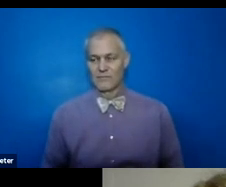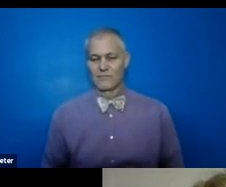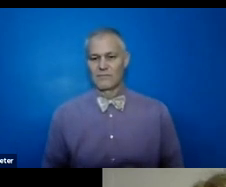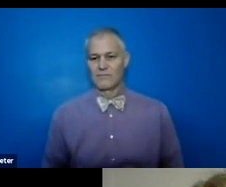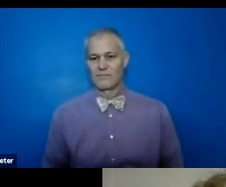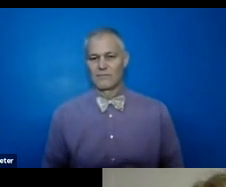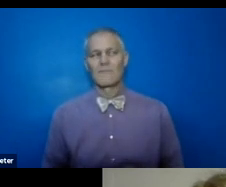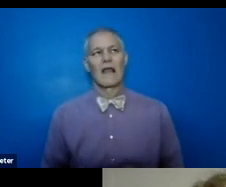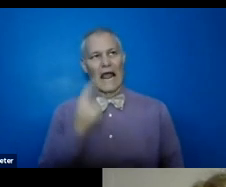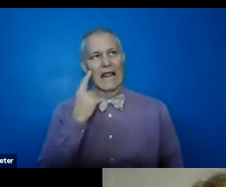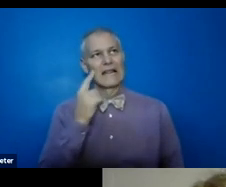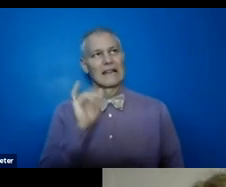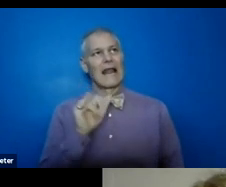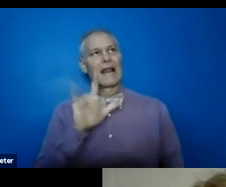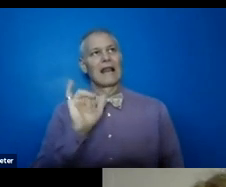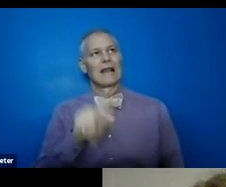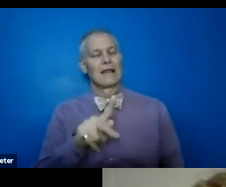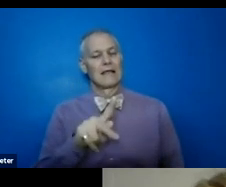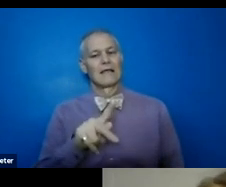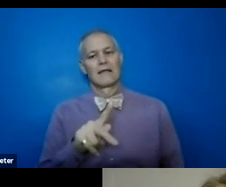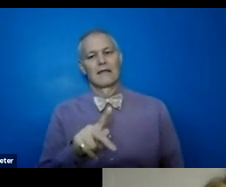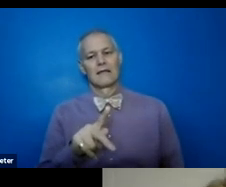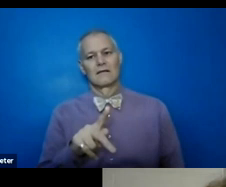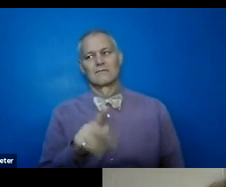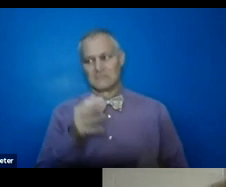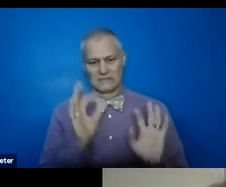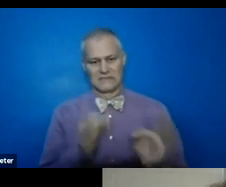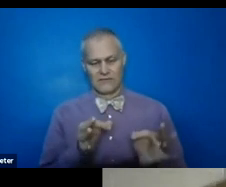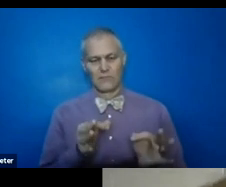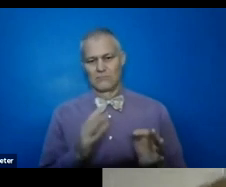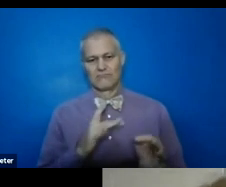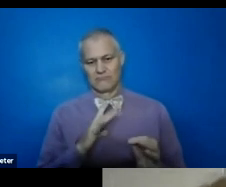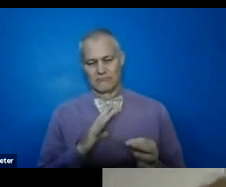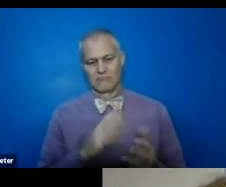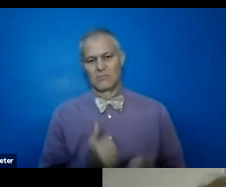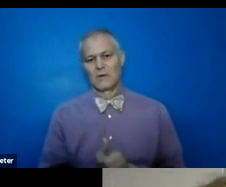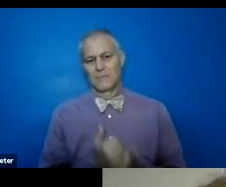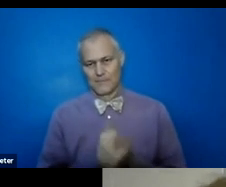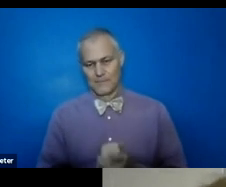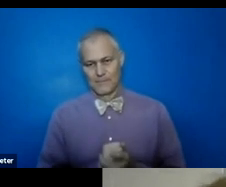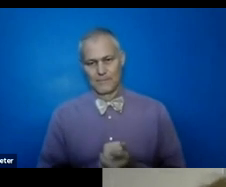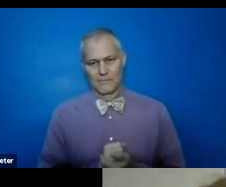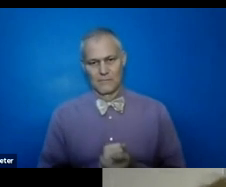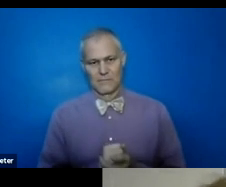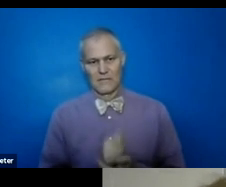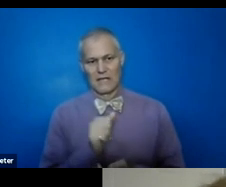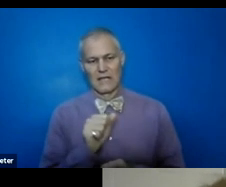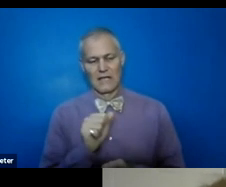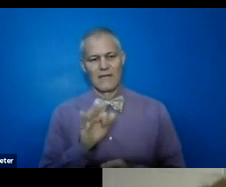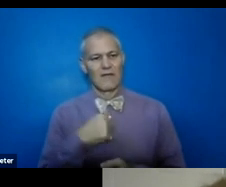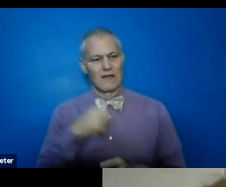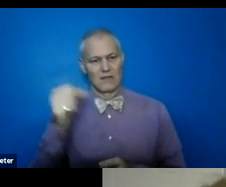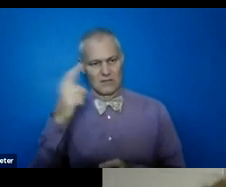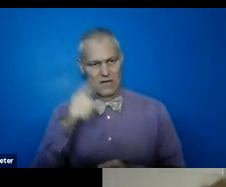I think that link would be definitely much appreciated. And if I understand you correctly, Brian, that's really